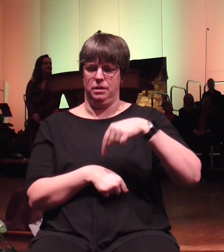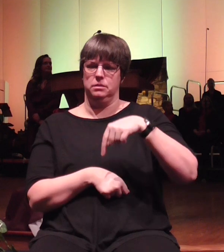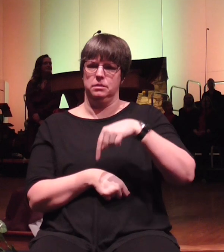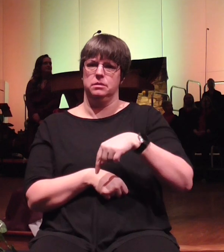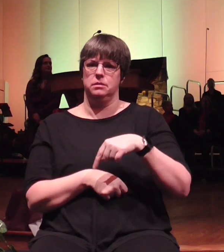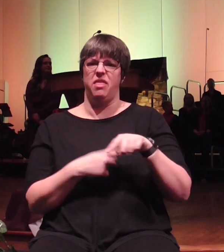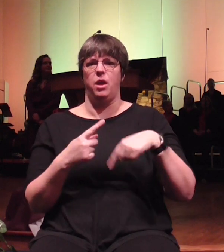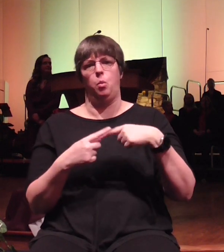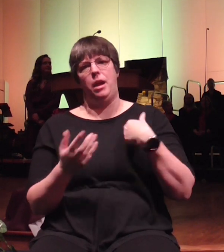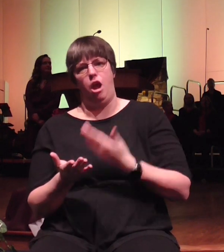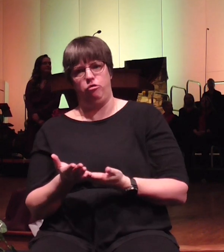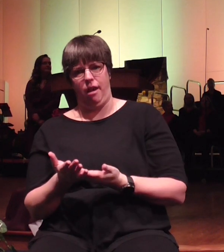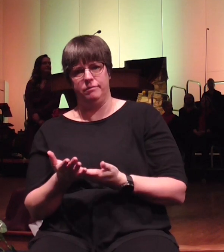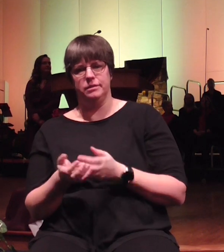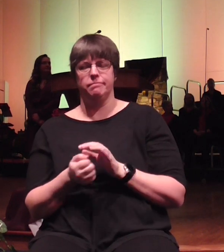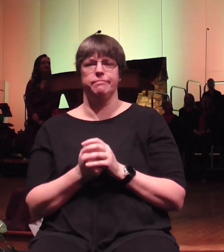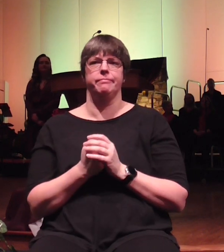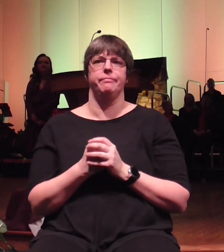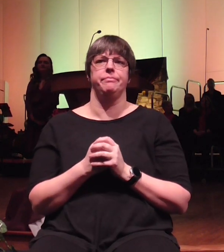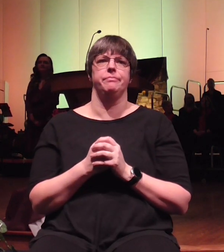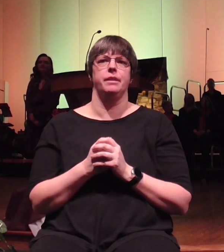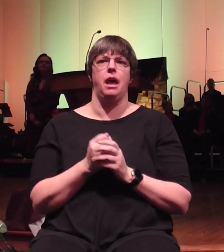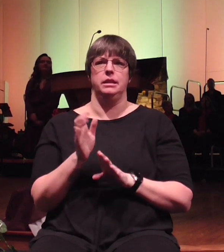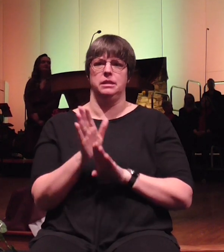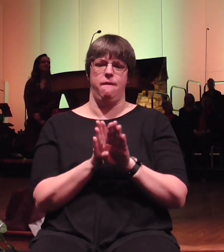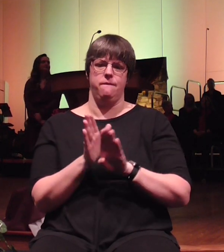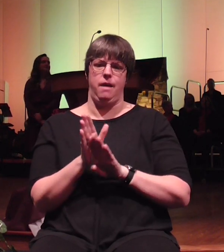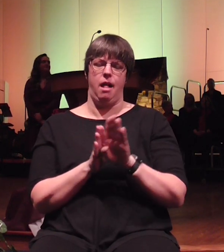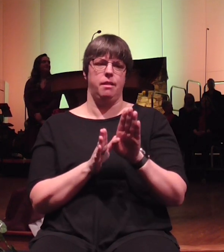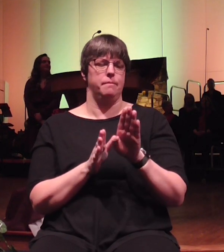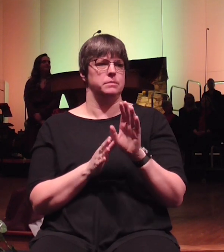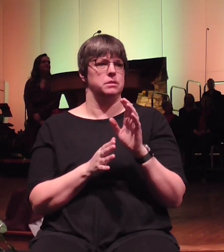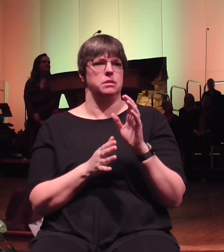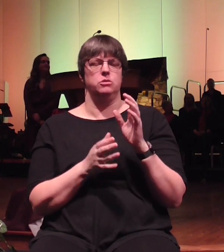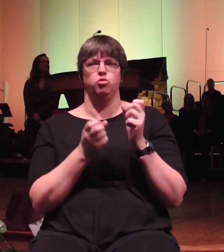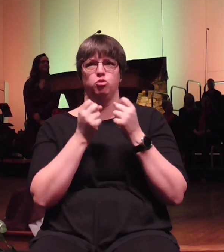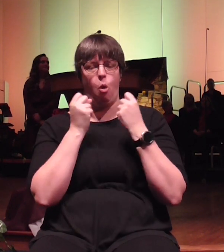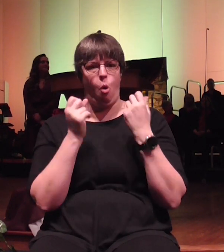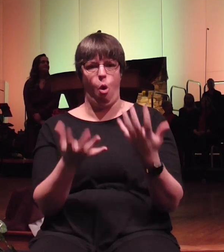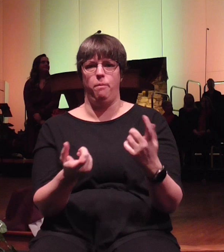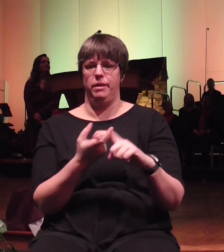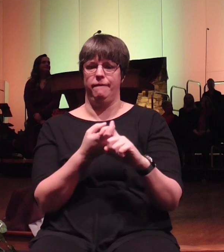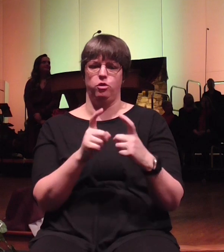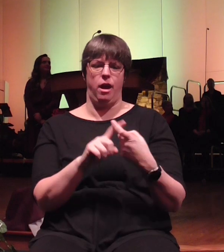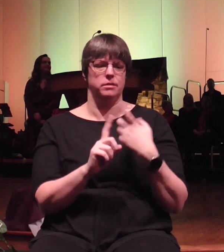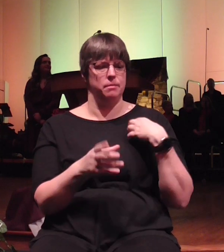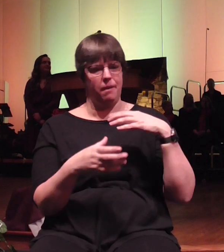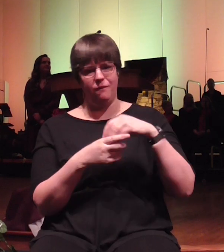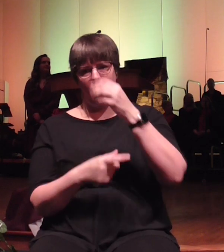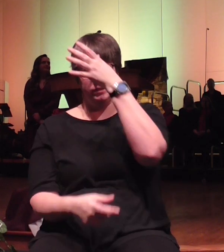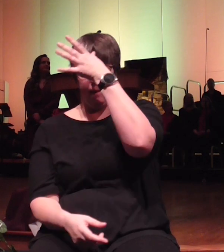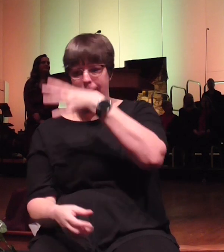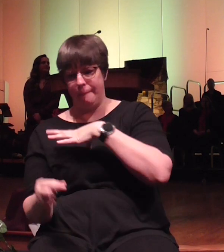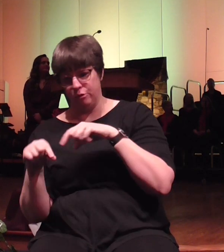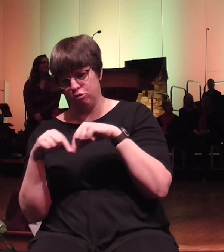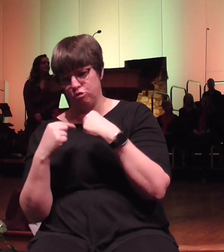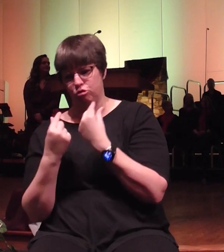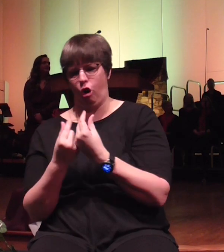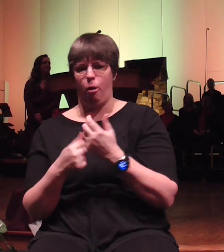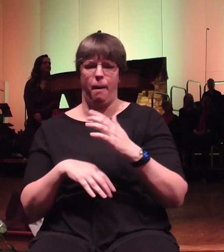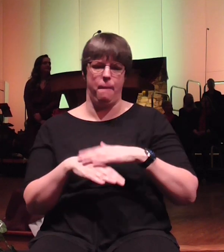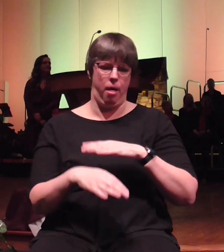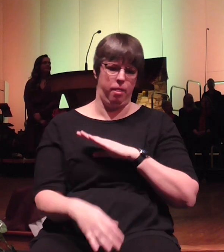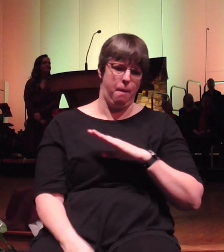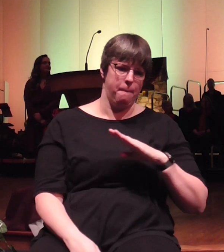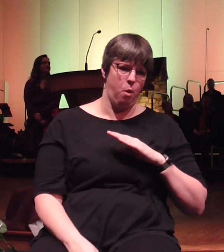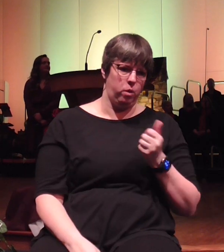when I got here. And I've developed hundreds and hundreds of friends and been involved in the men's group and on the board